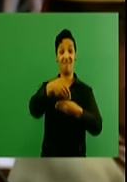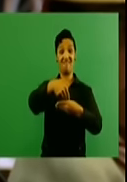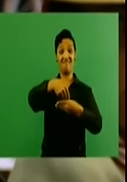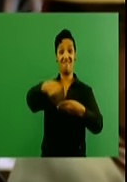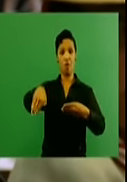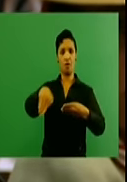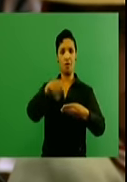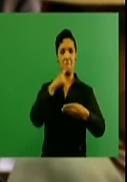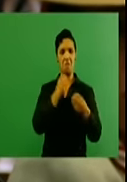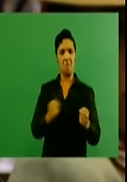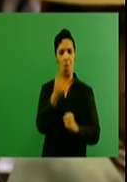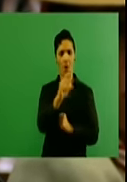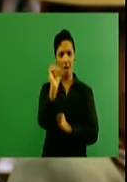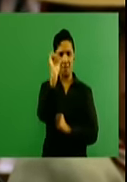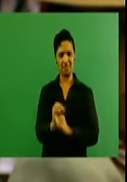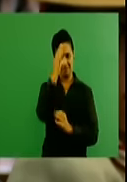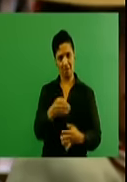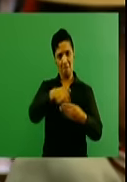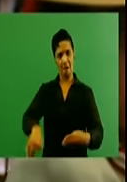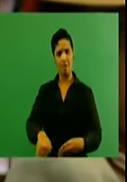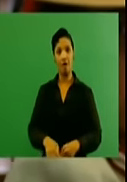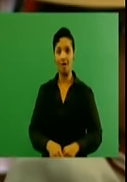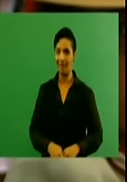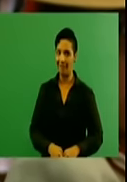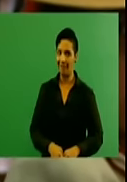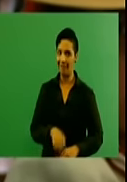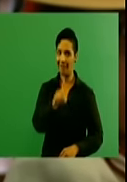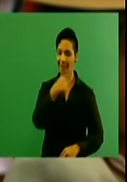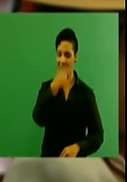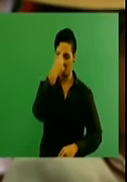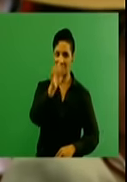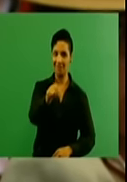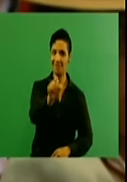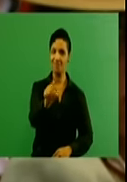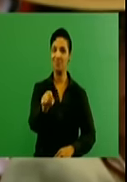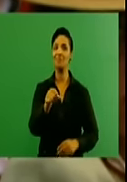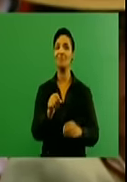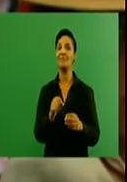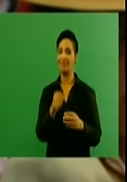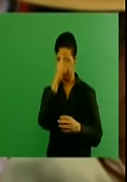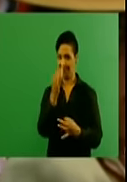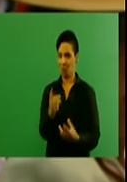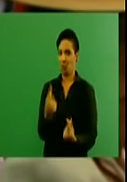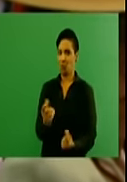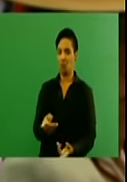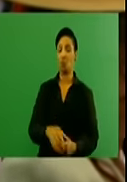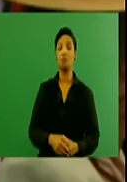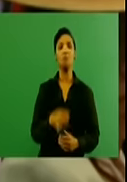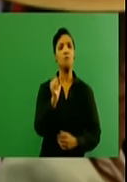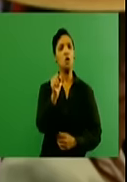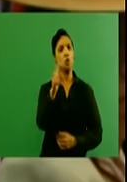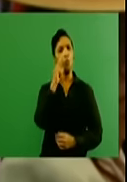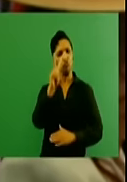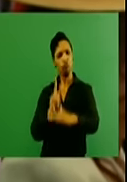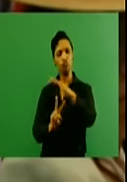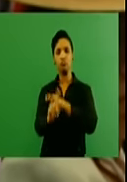unanimous? Yes, it was. Okay, I thought so. And your downward growth